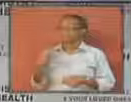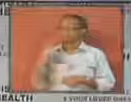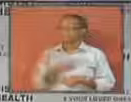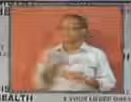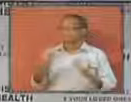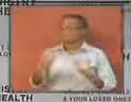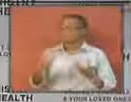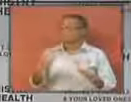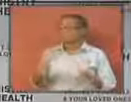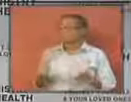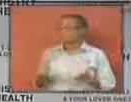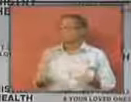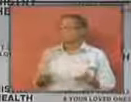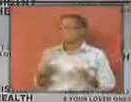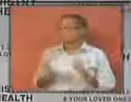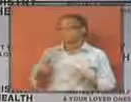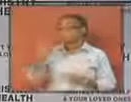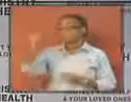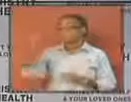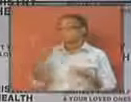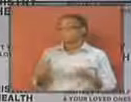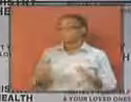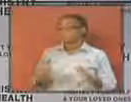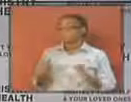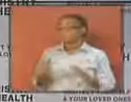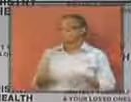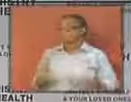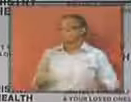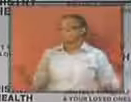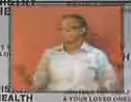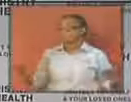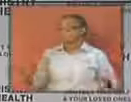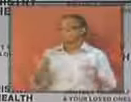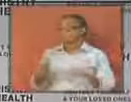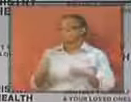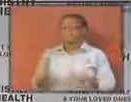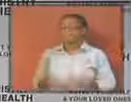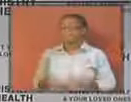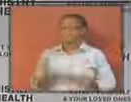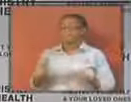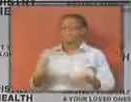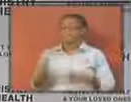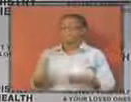Thank you. And the final question today from TV6, please.